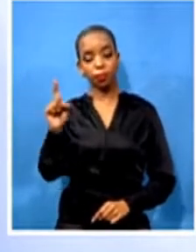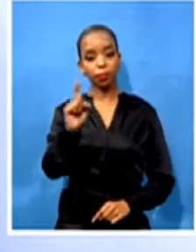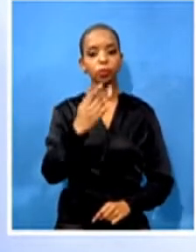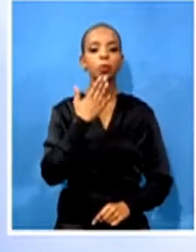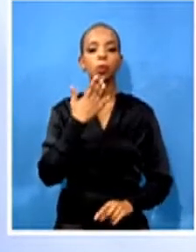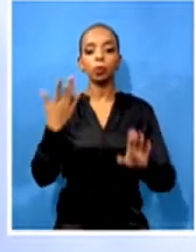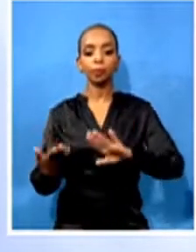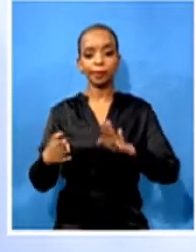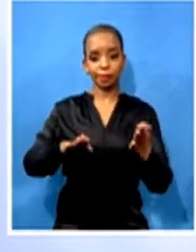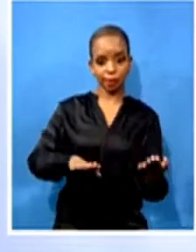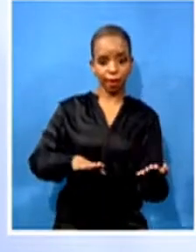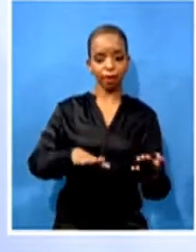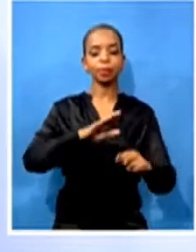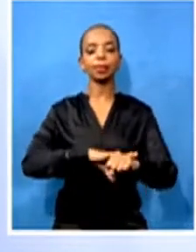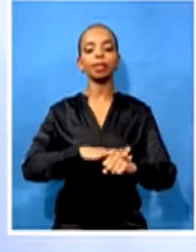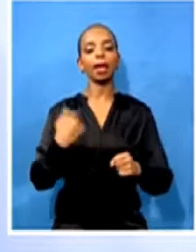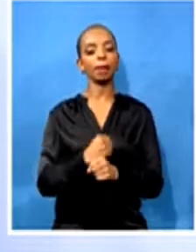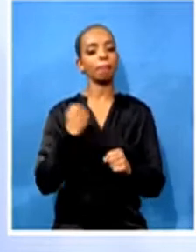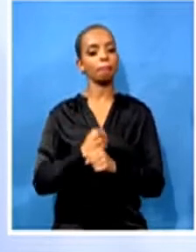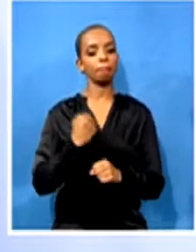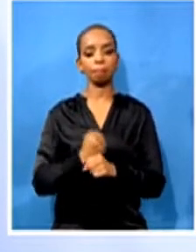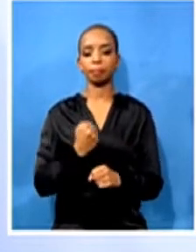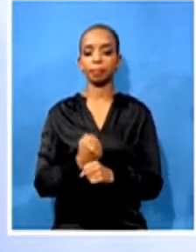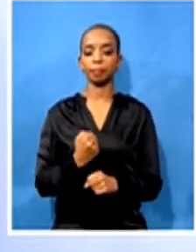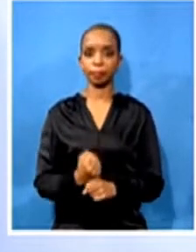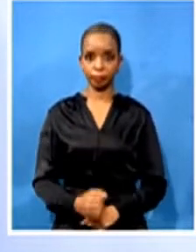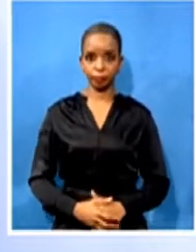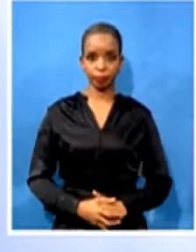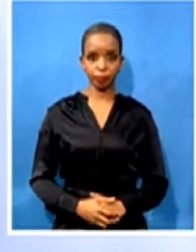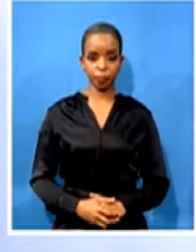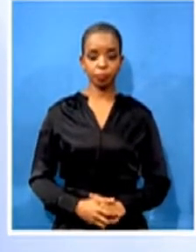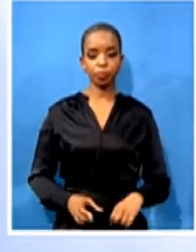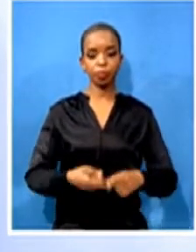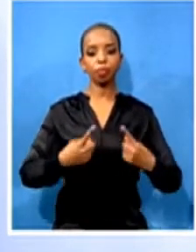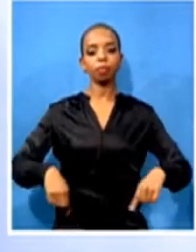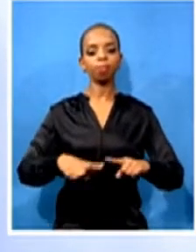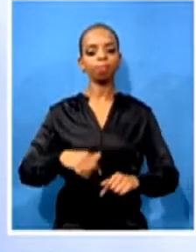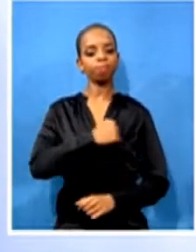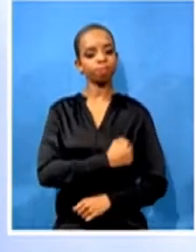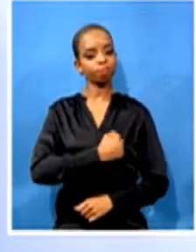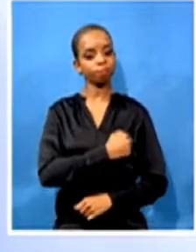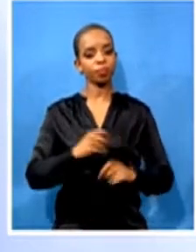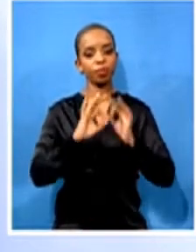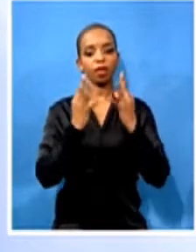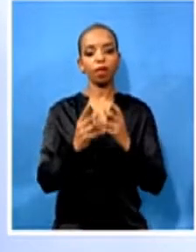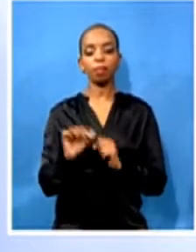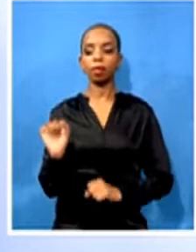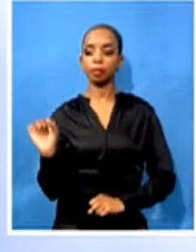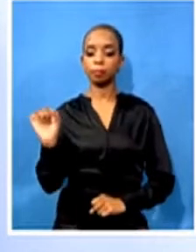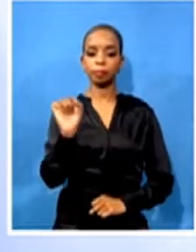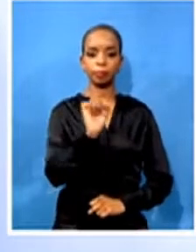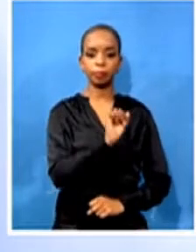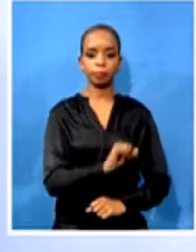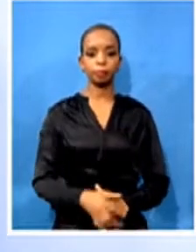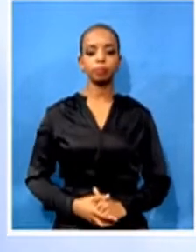duties, and we send our sympathies to the families throughout the country and throughout